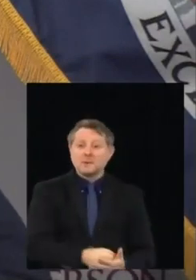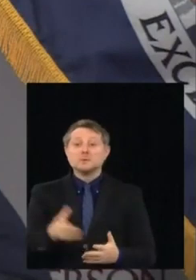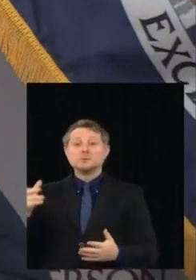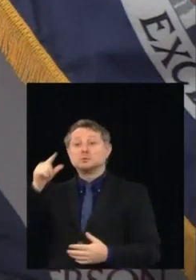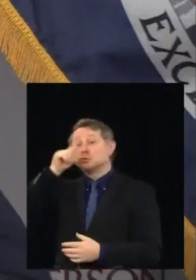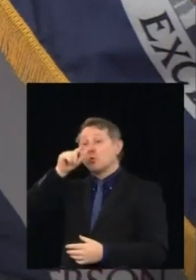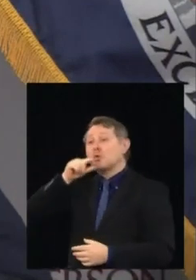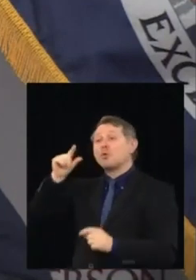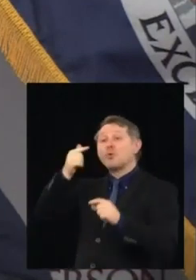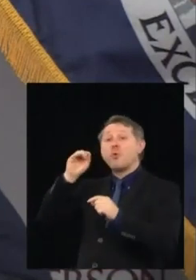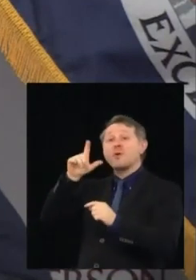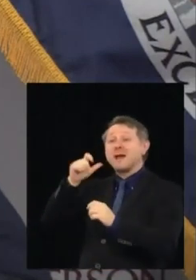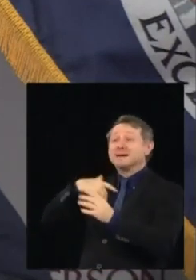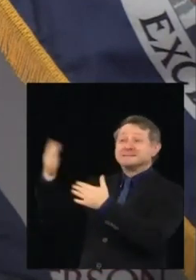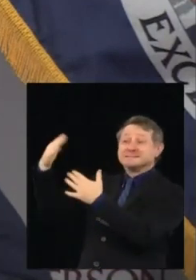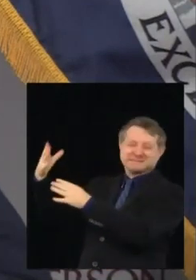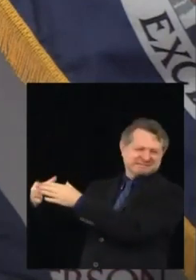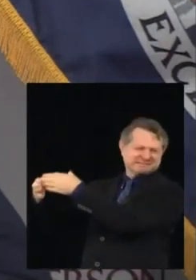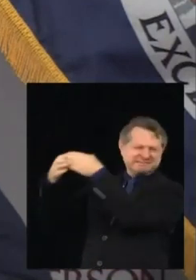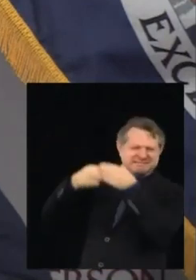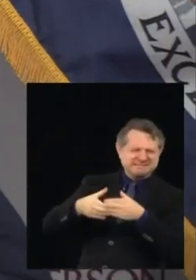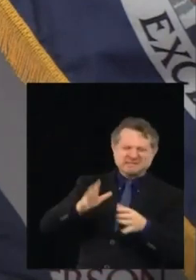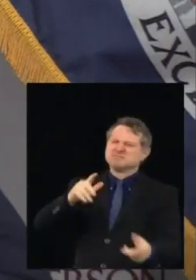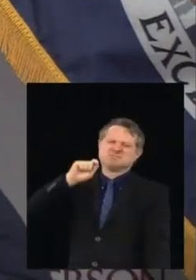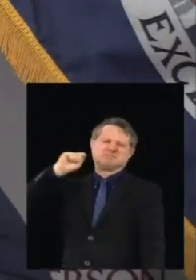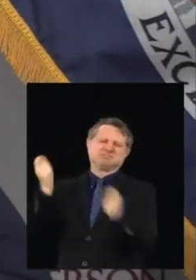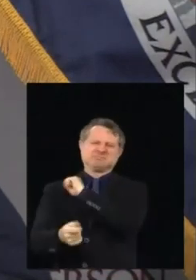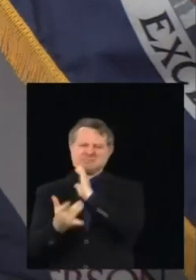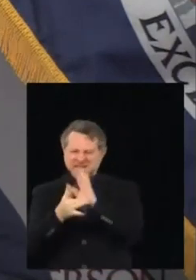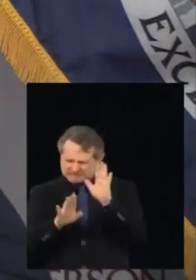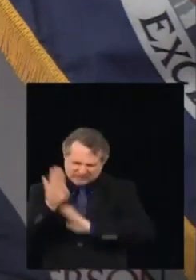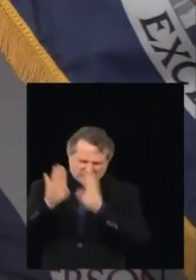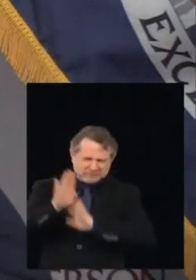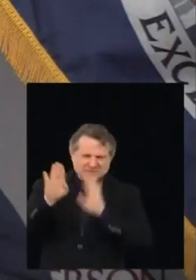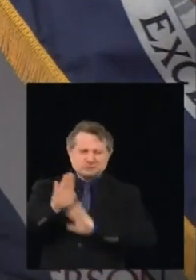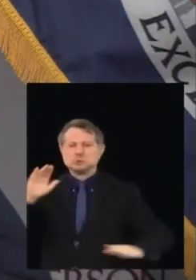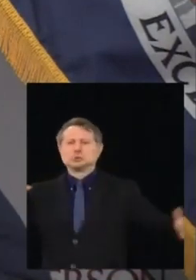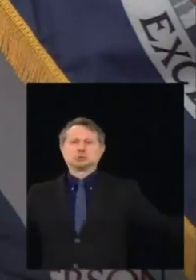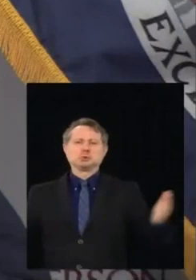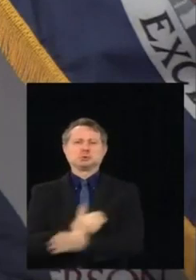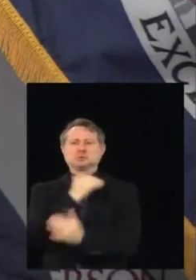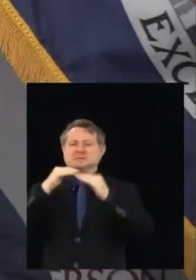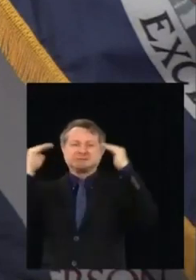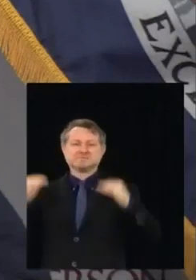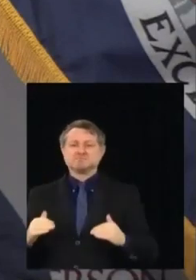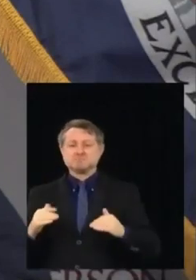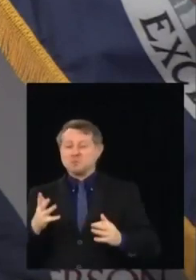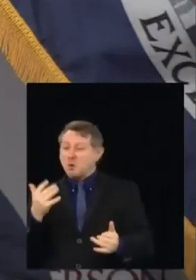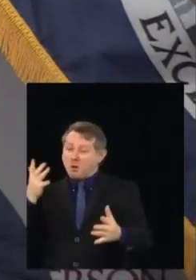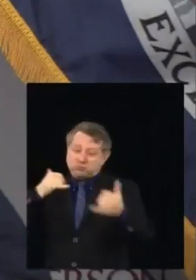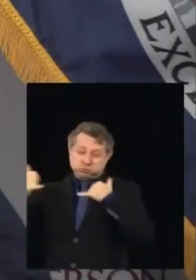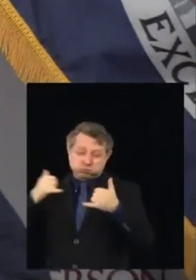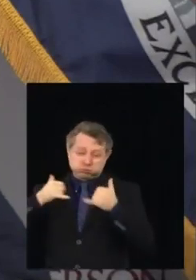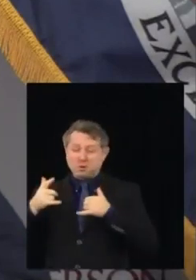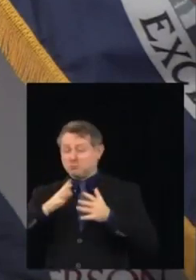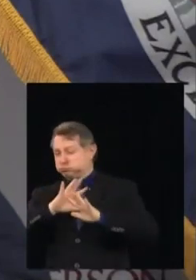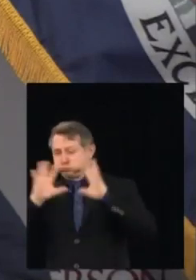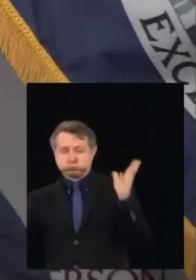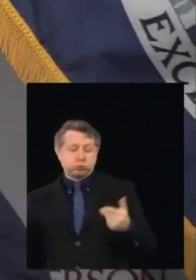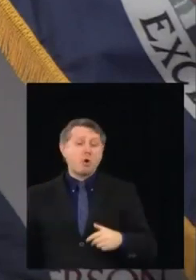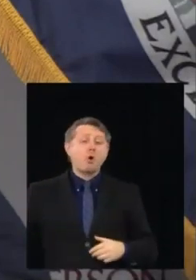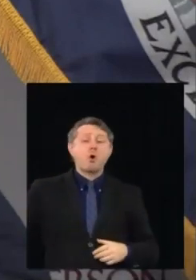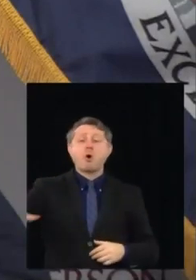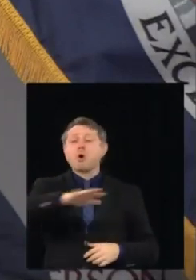to redesign a website to handle this volume. Every state is going through this.